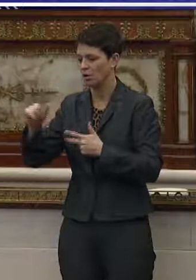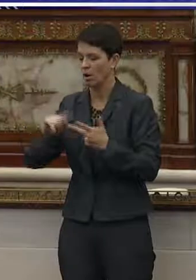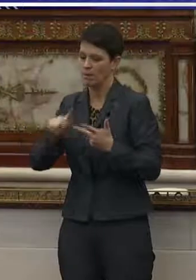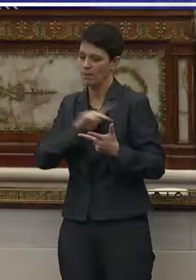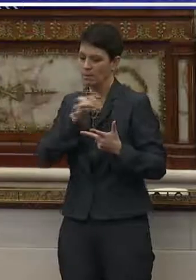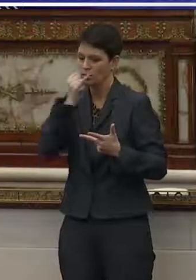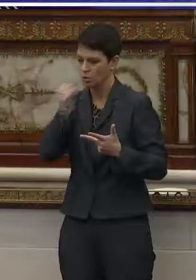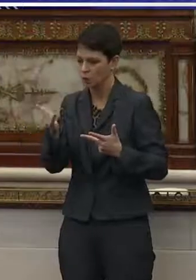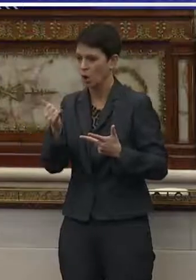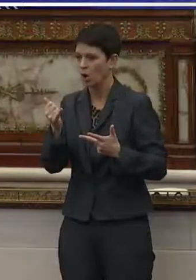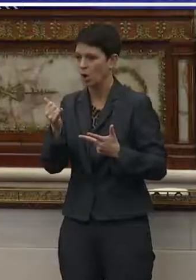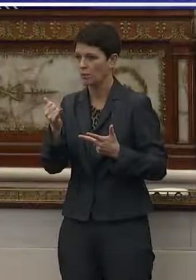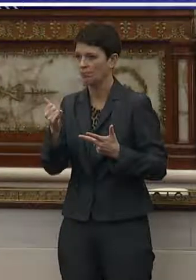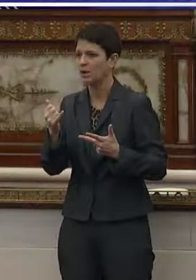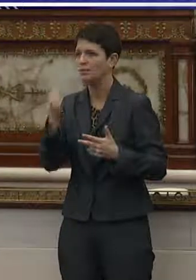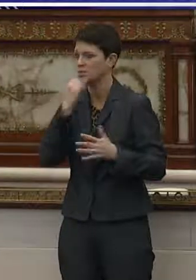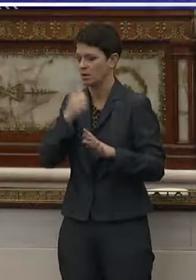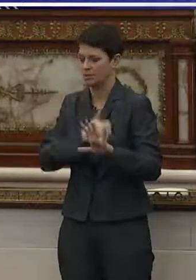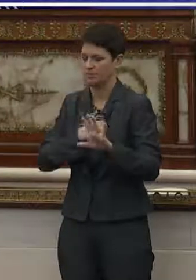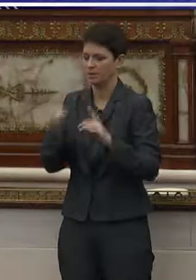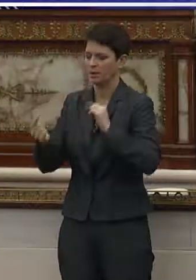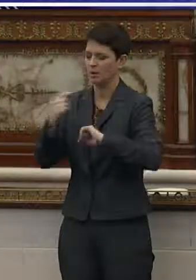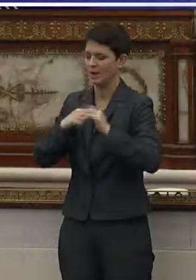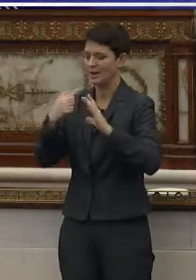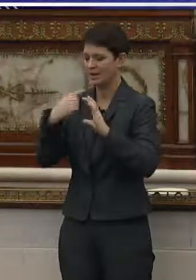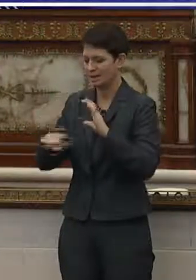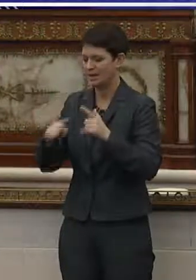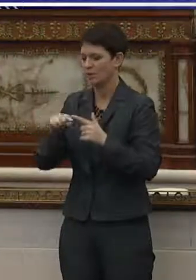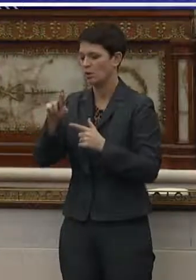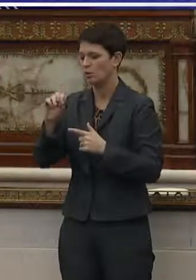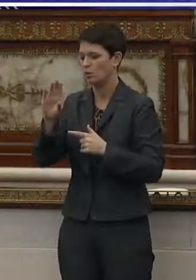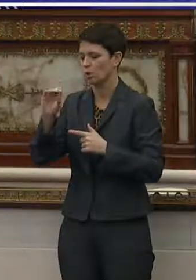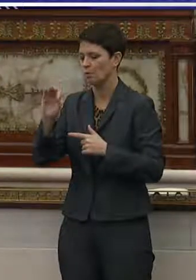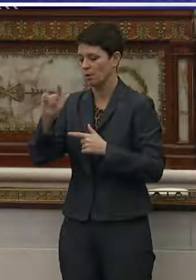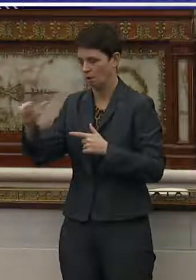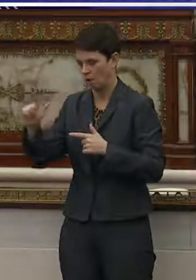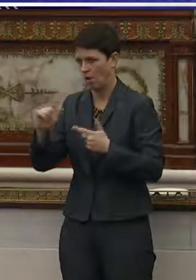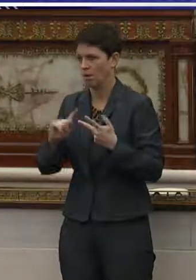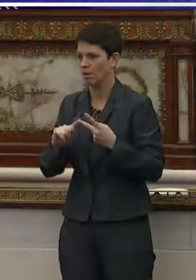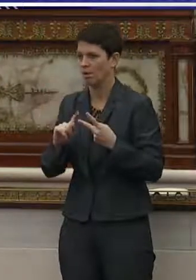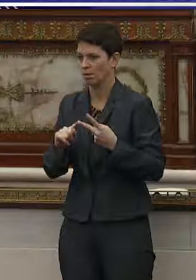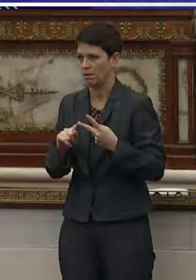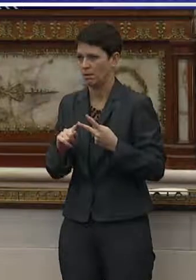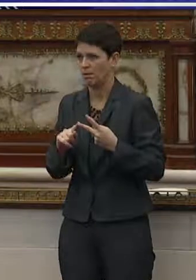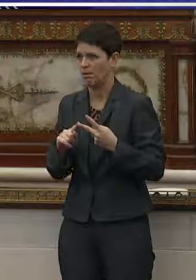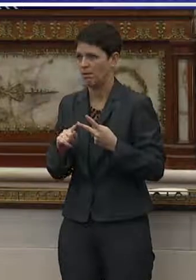if there's I'm taking it back. It's email or robocall.